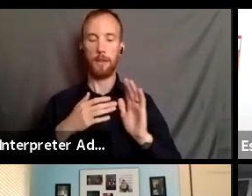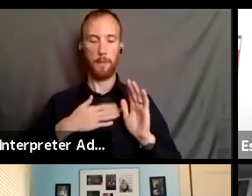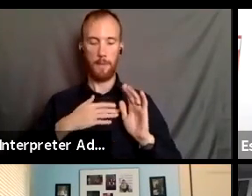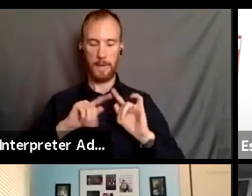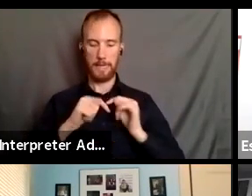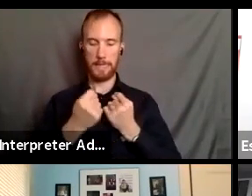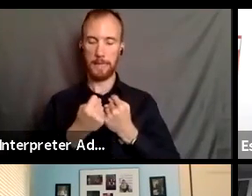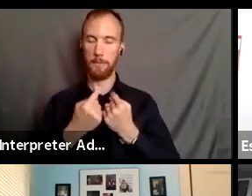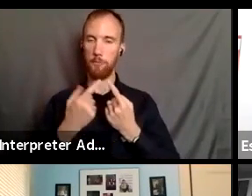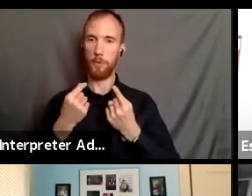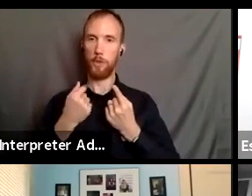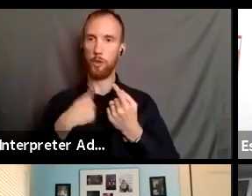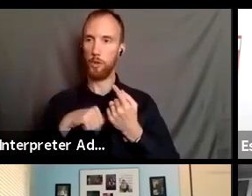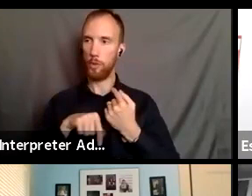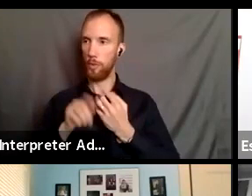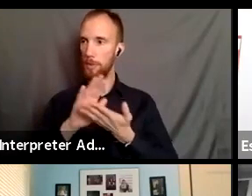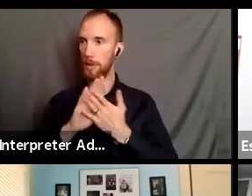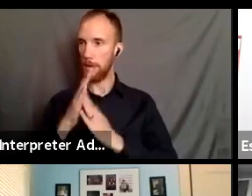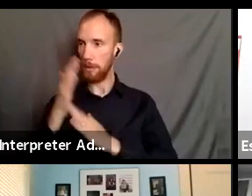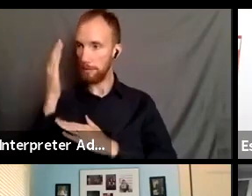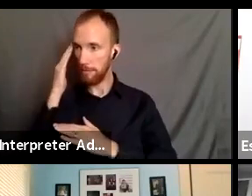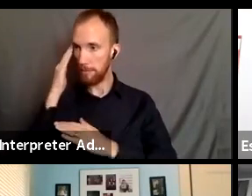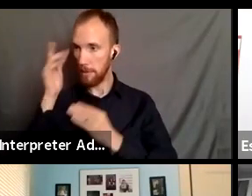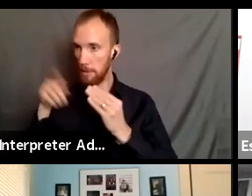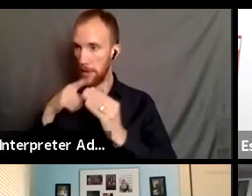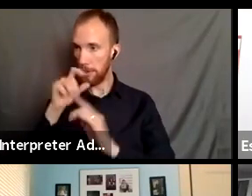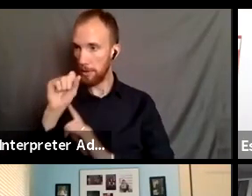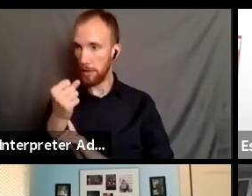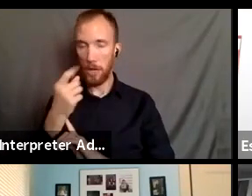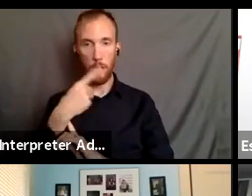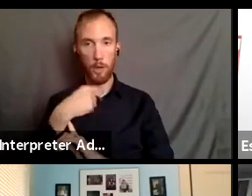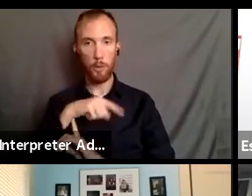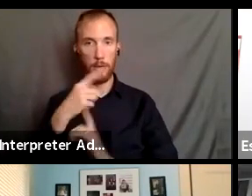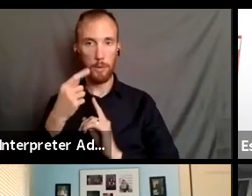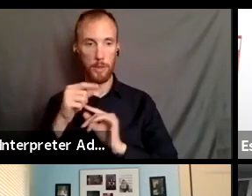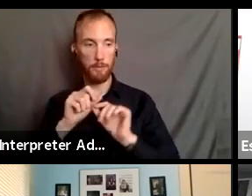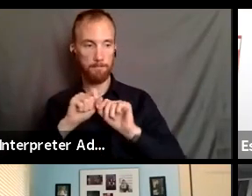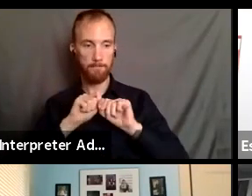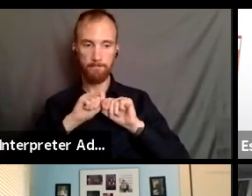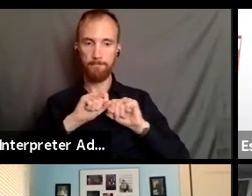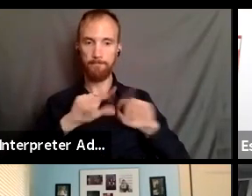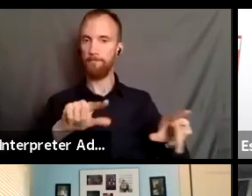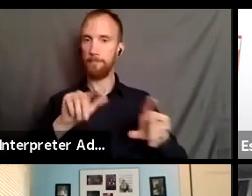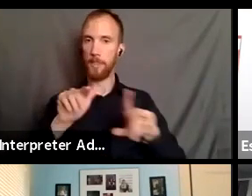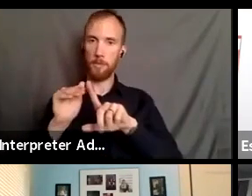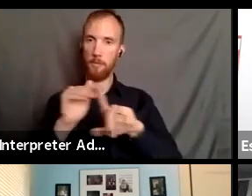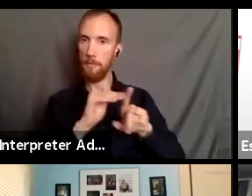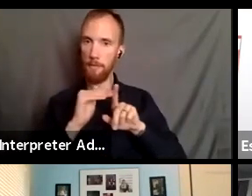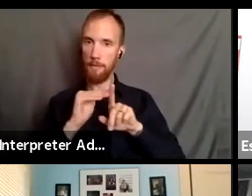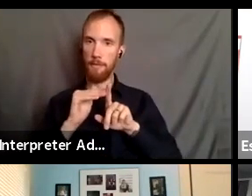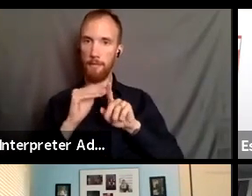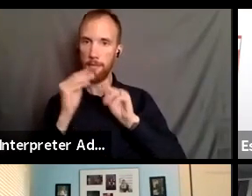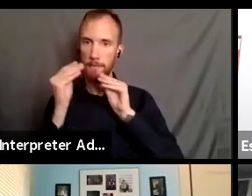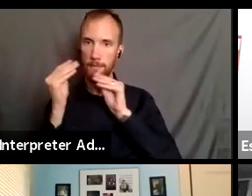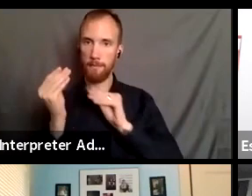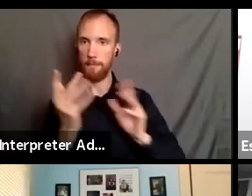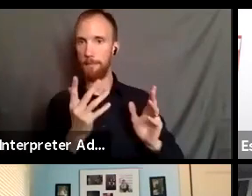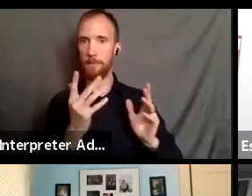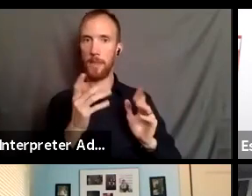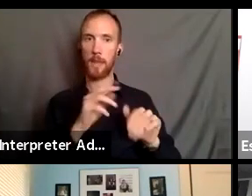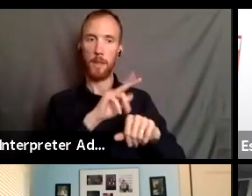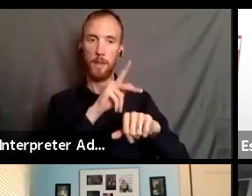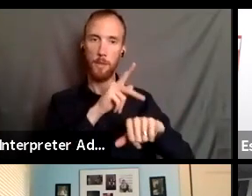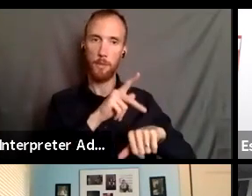so once we become aware we send notifications out and the printable is notified the office of